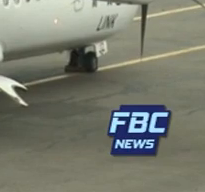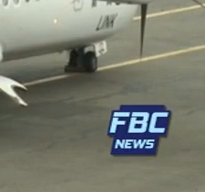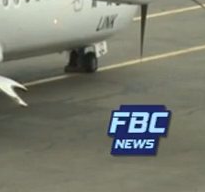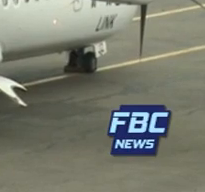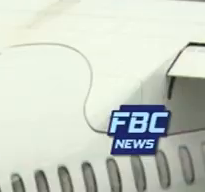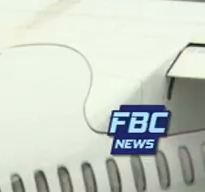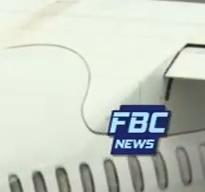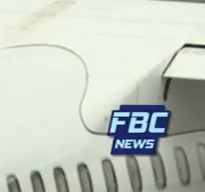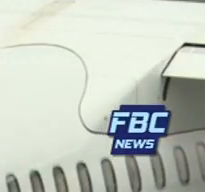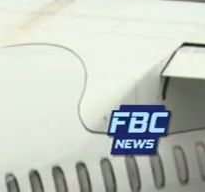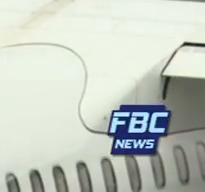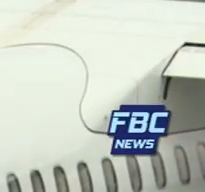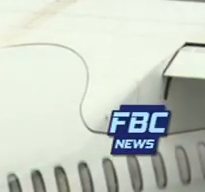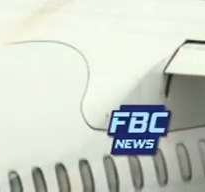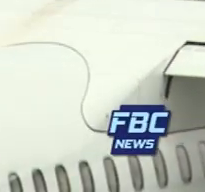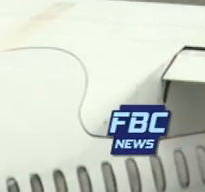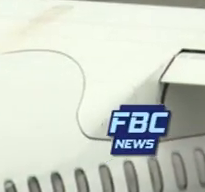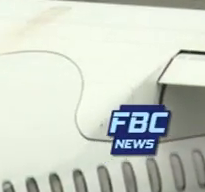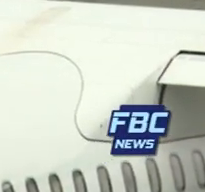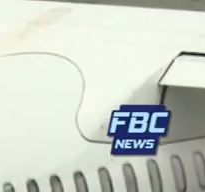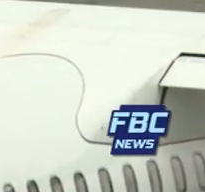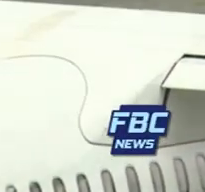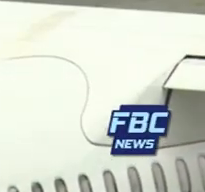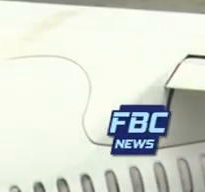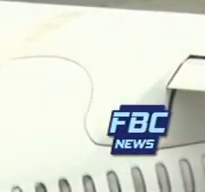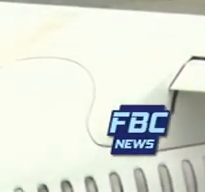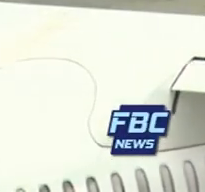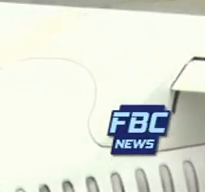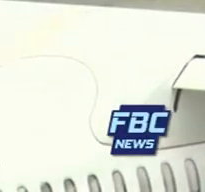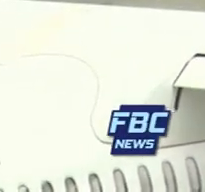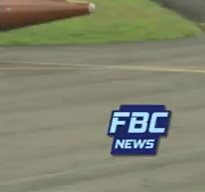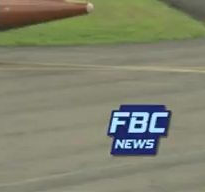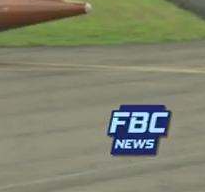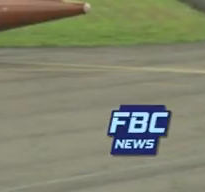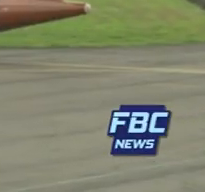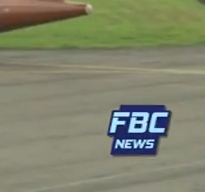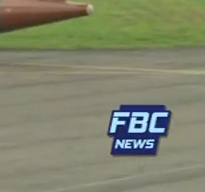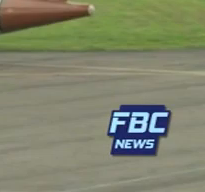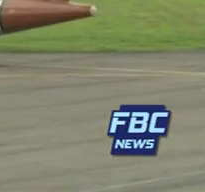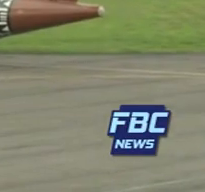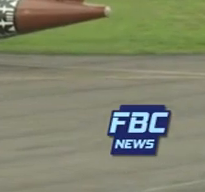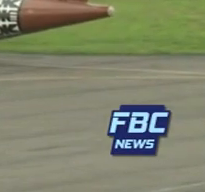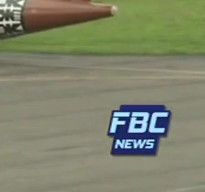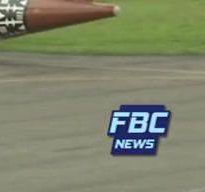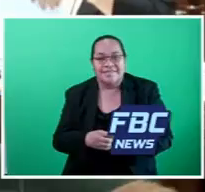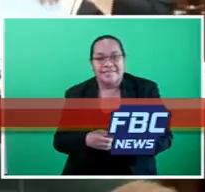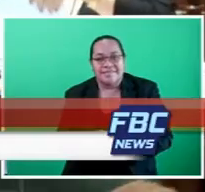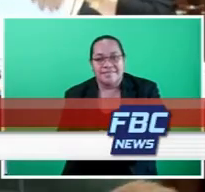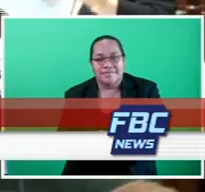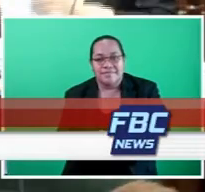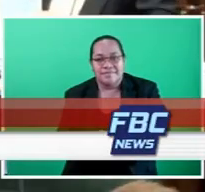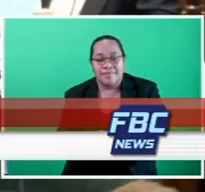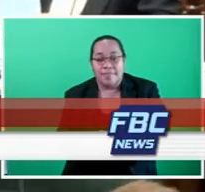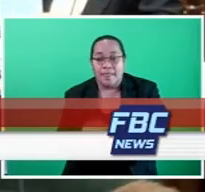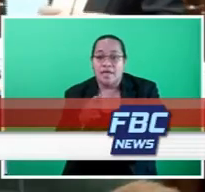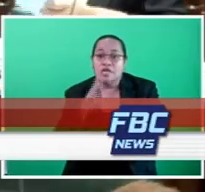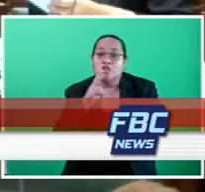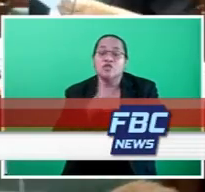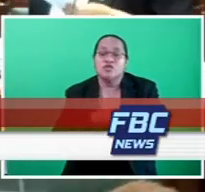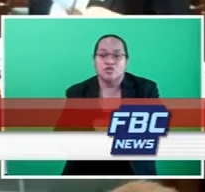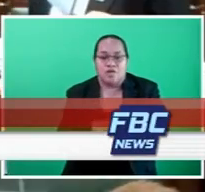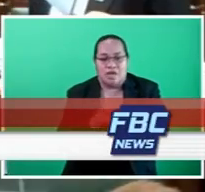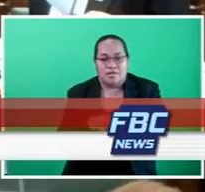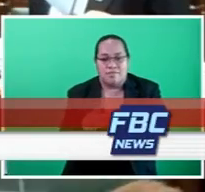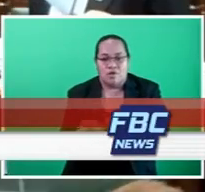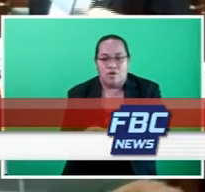to help the participation of women in leadership roles in the industry. This is a 2-year program, and